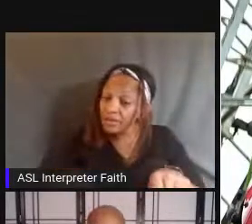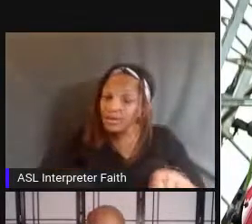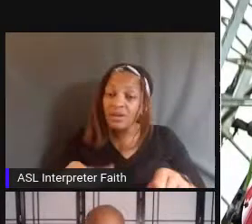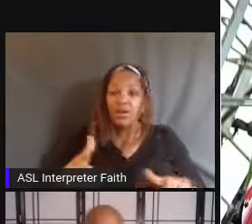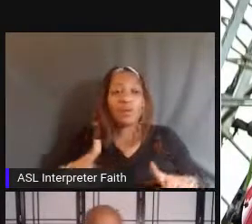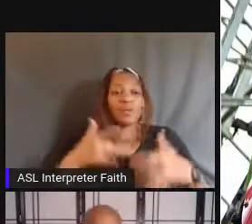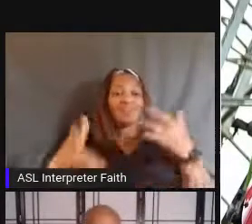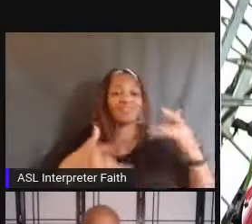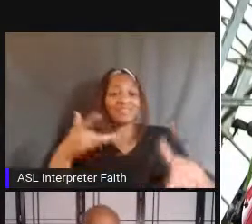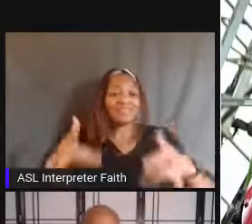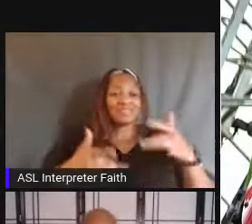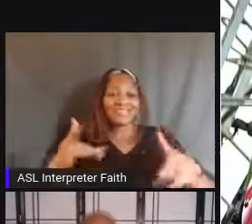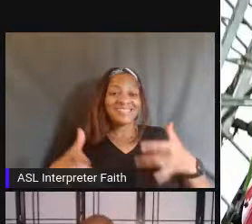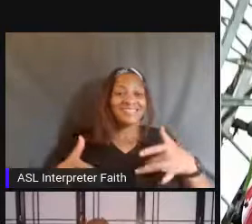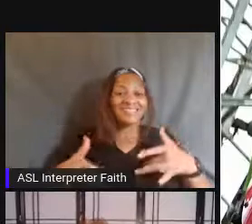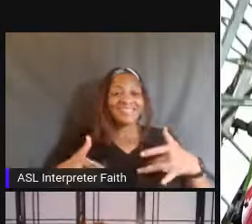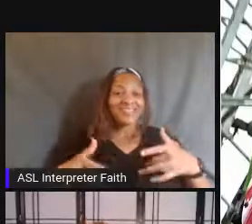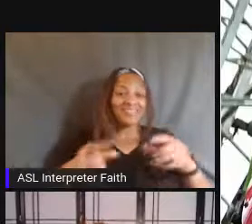and joy,